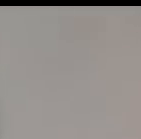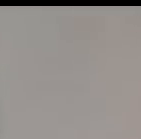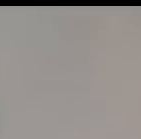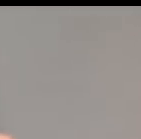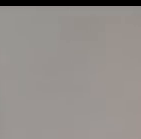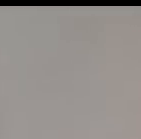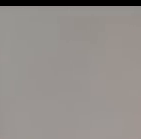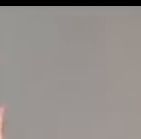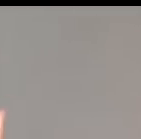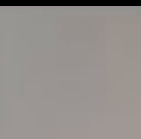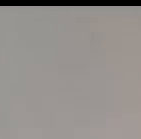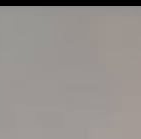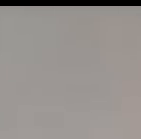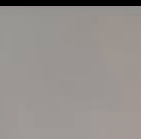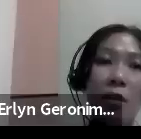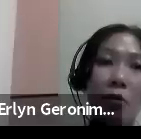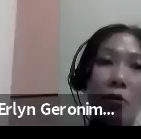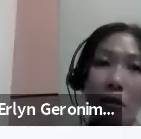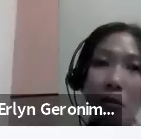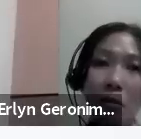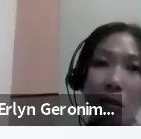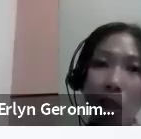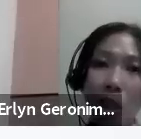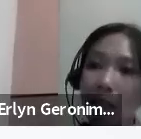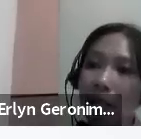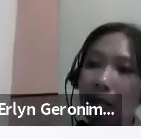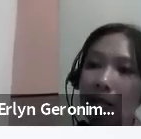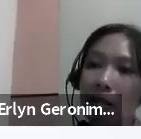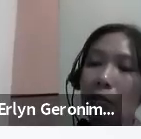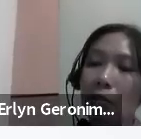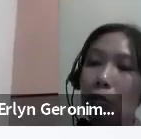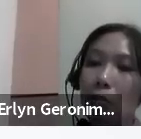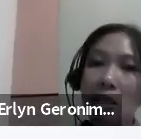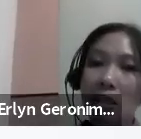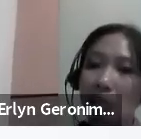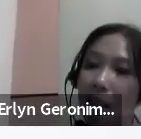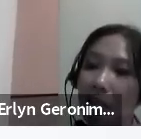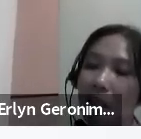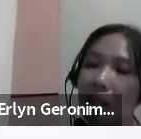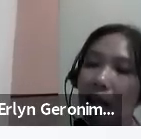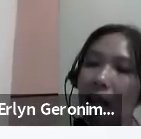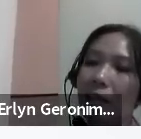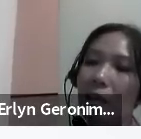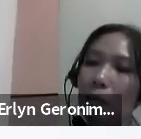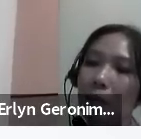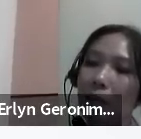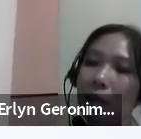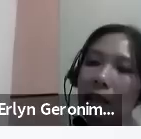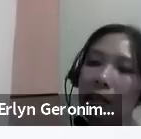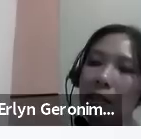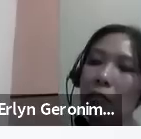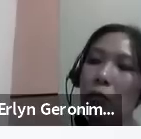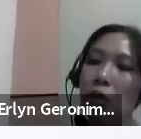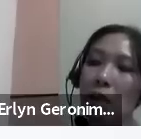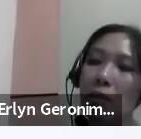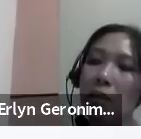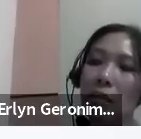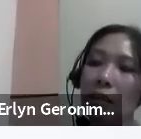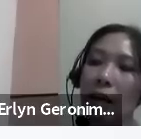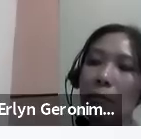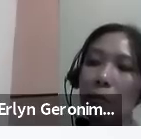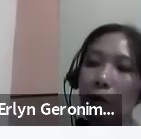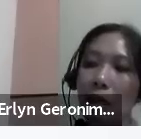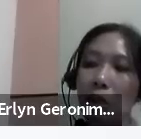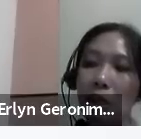Education awards this Certificate of Recognition to Miss Jeline Trinidad, LPT, for sharing